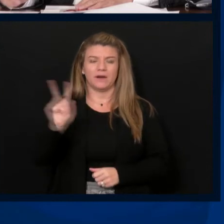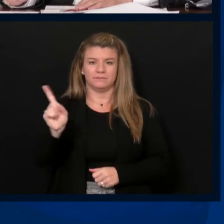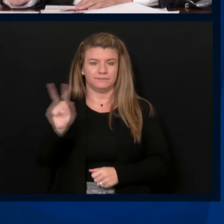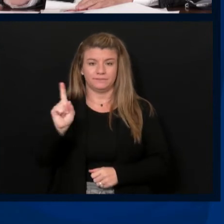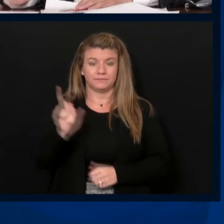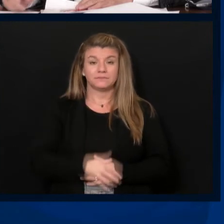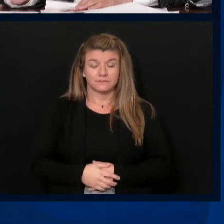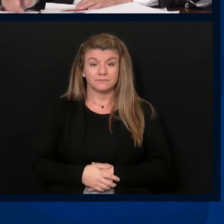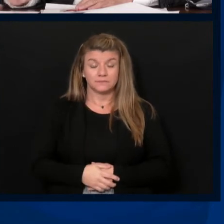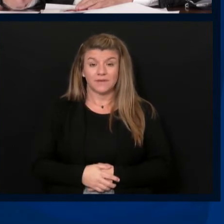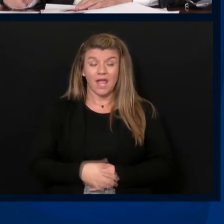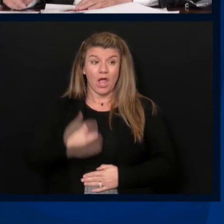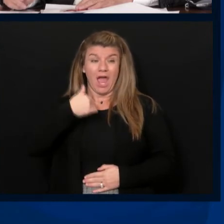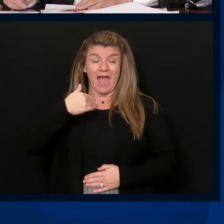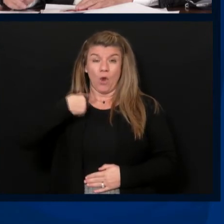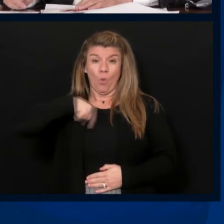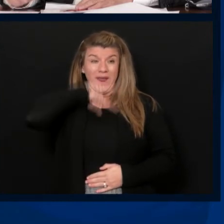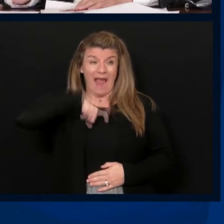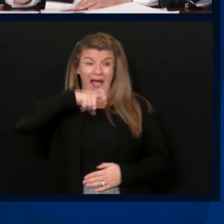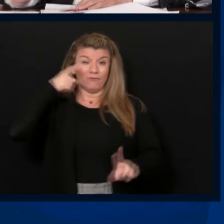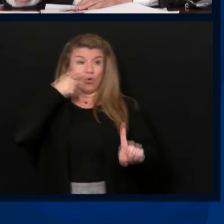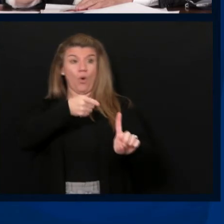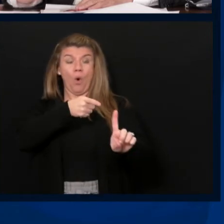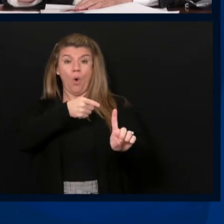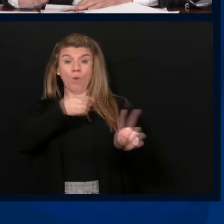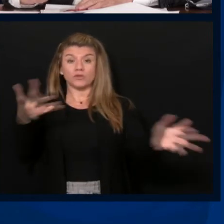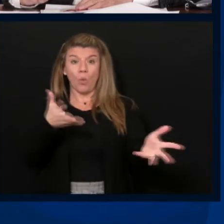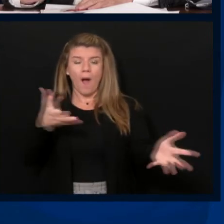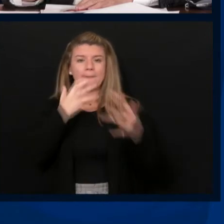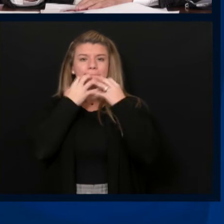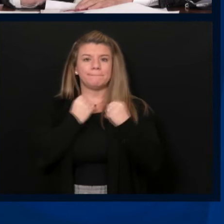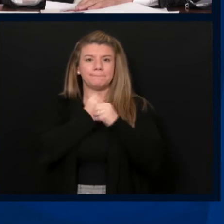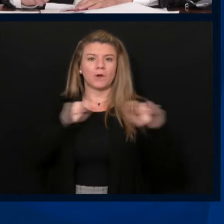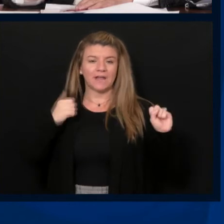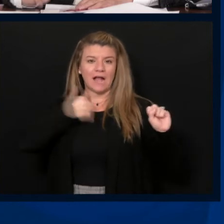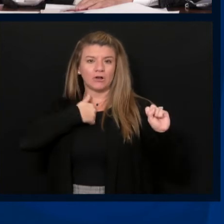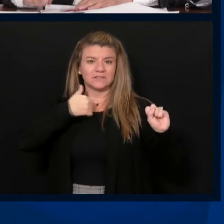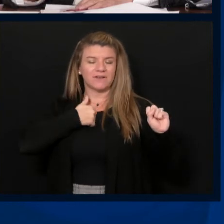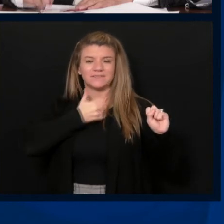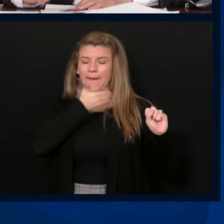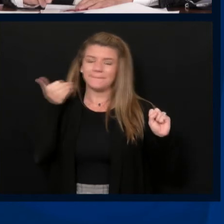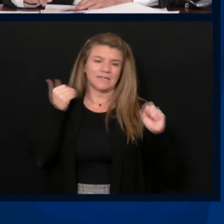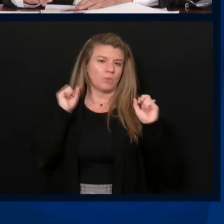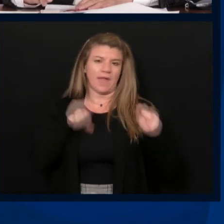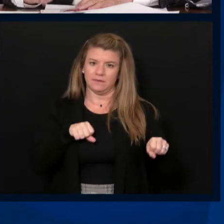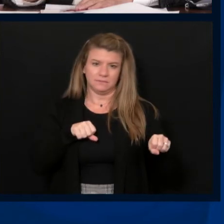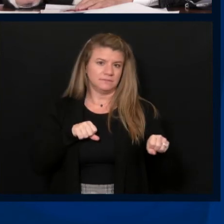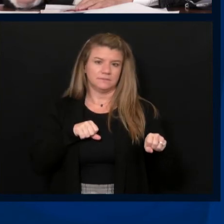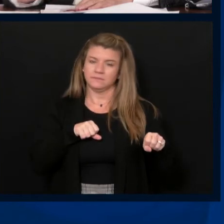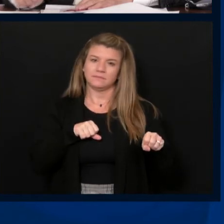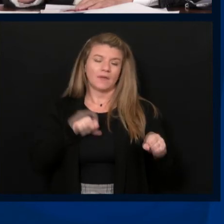And what we've got to do is protect ourselves as best we possibly can until we get to